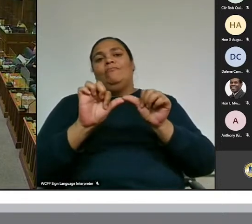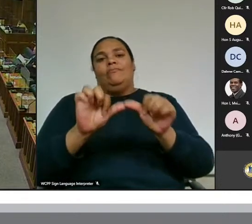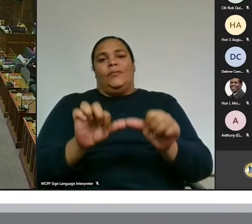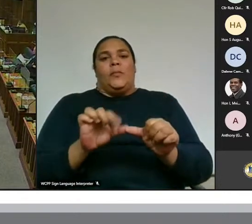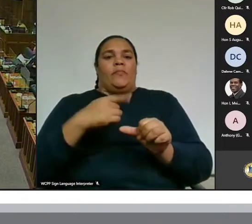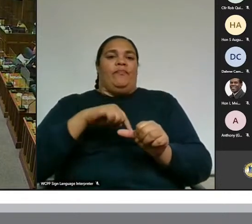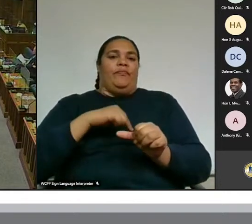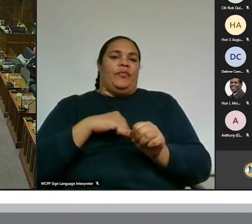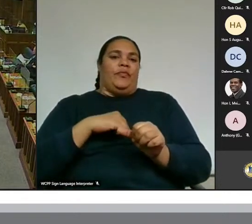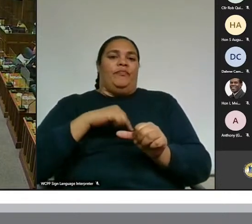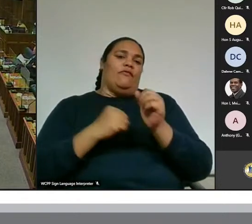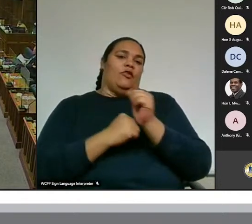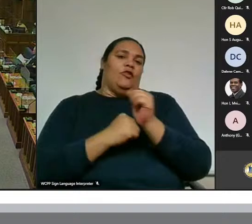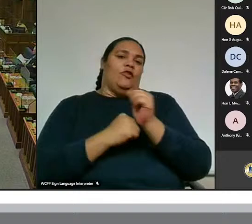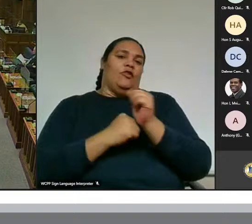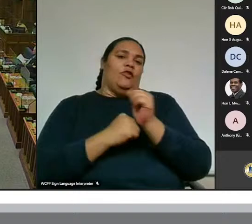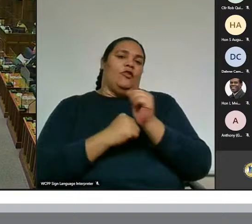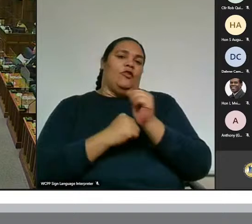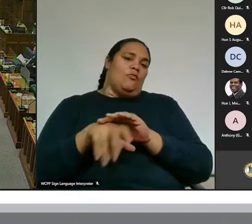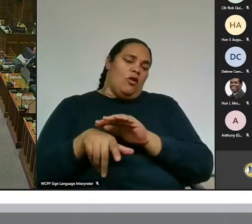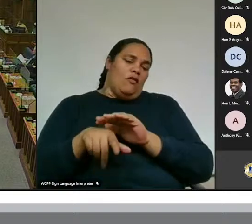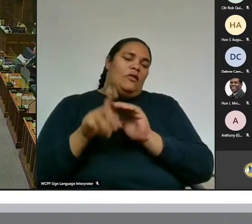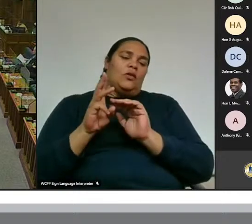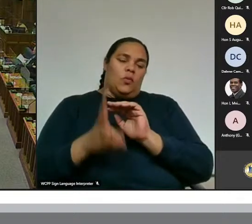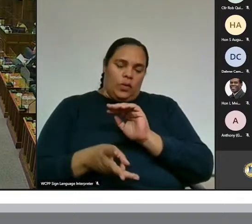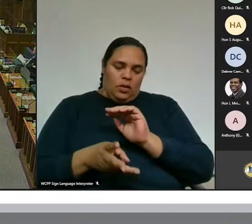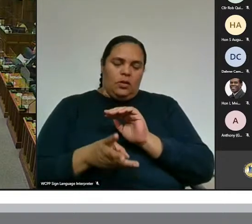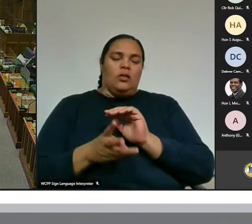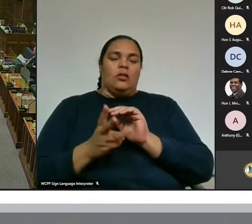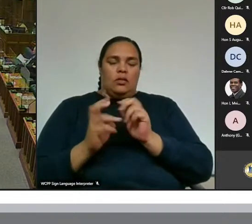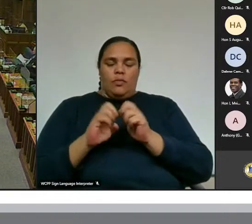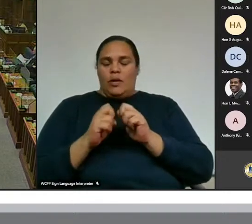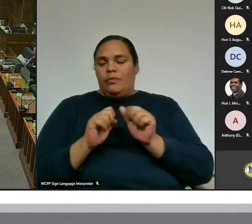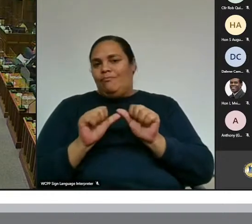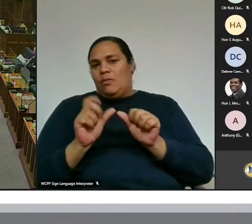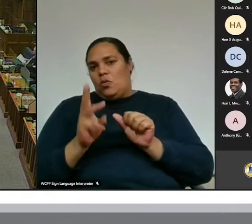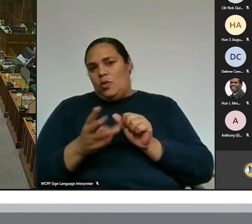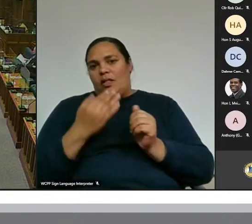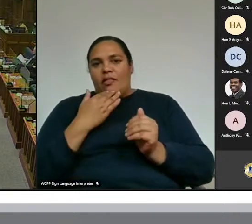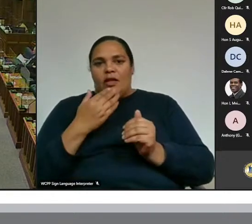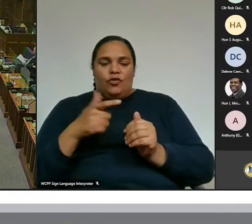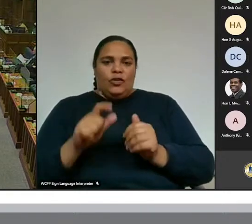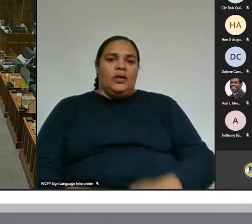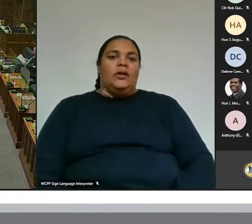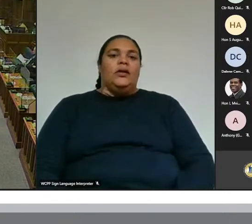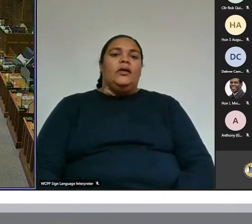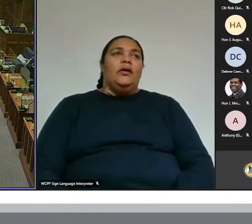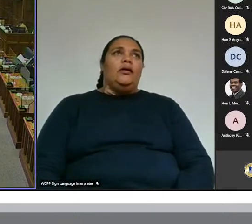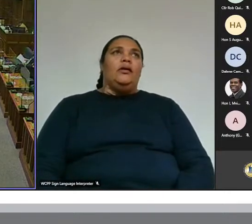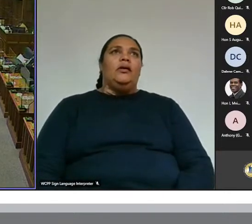of our infrastructure in the provinces will be sustained. Thank you, Chair.